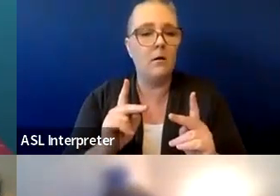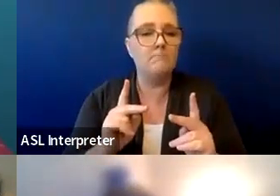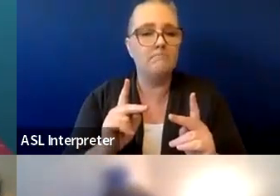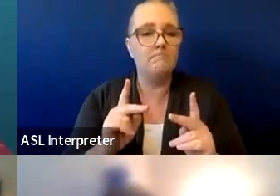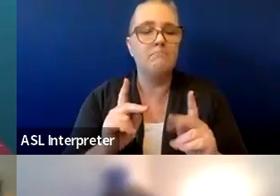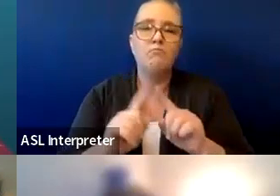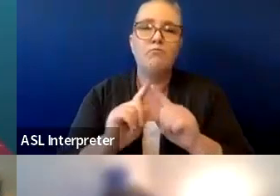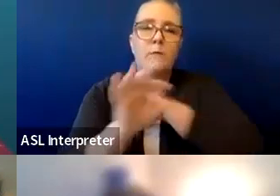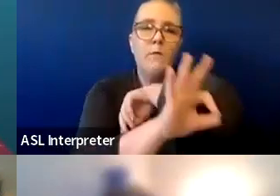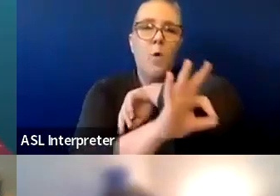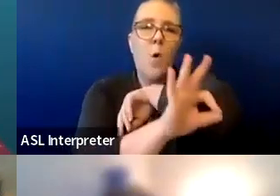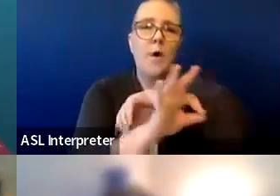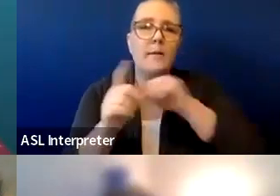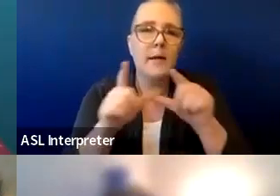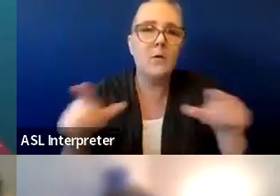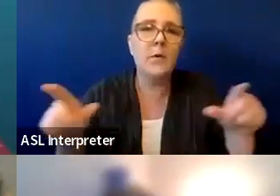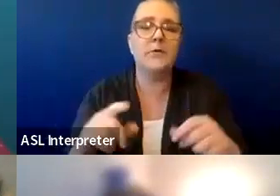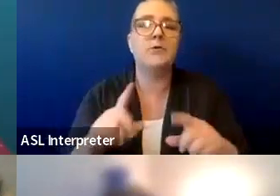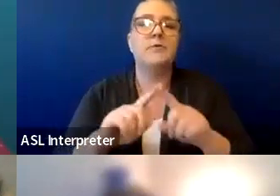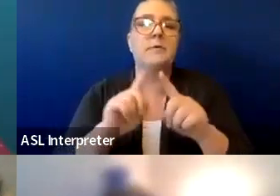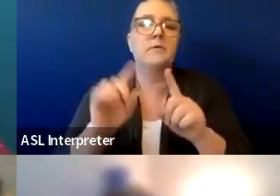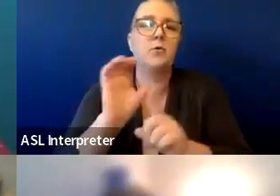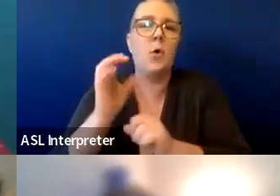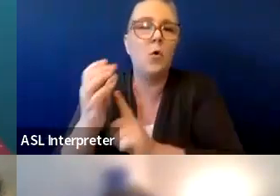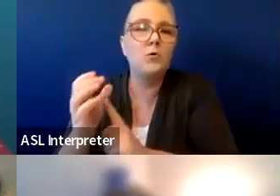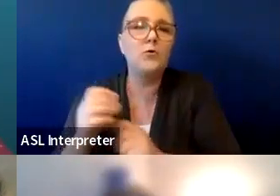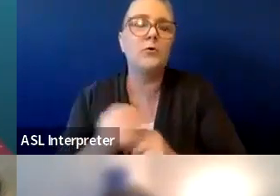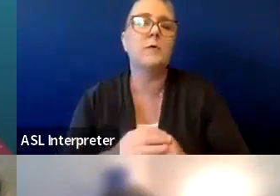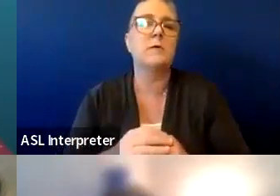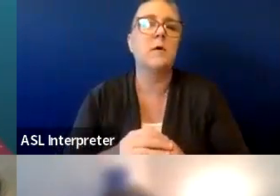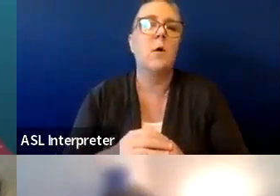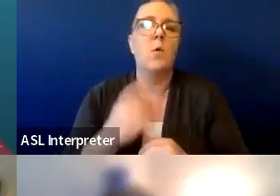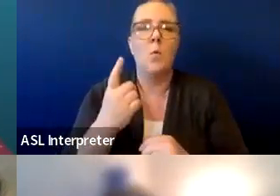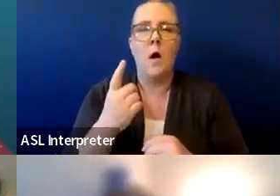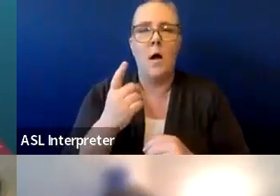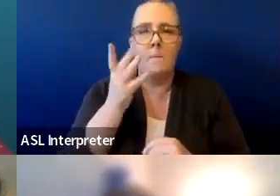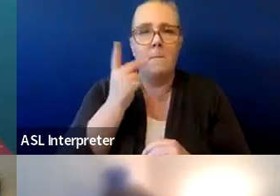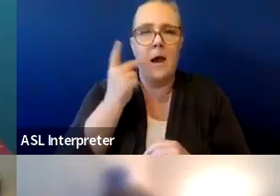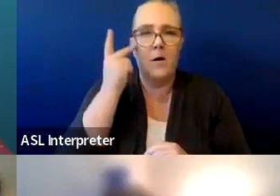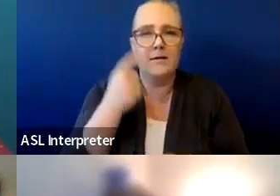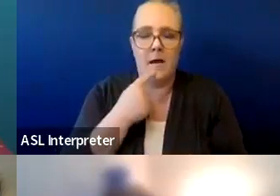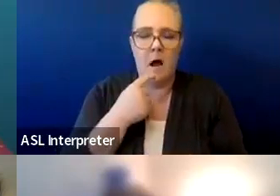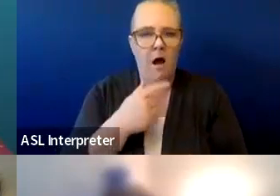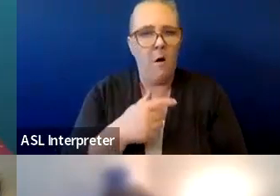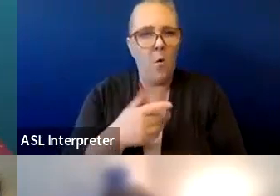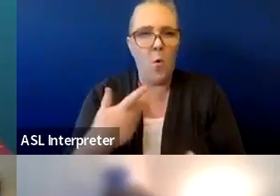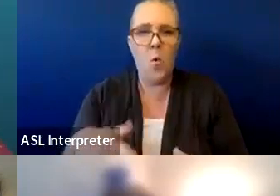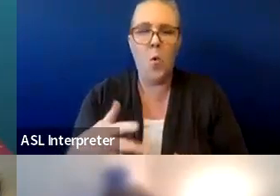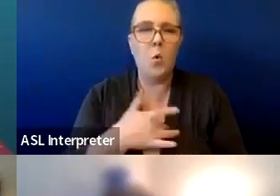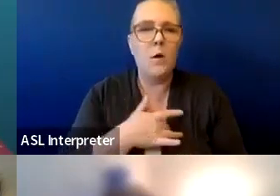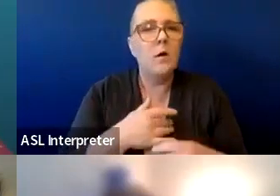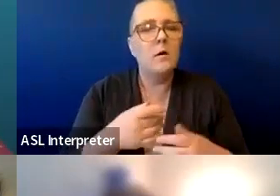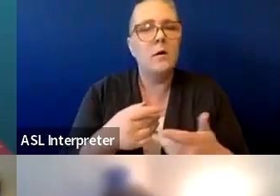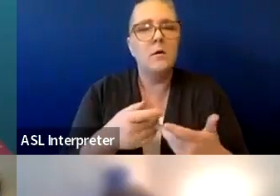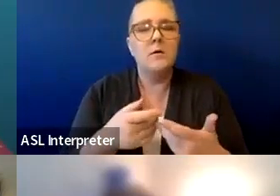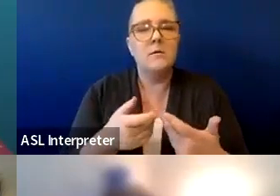different languages, different cultures. And one of the parents said, "We feel we found such a meaningful activity and